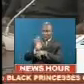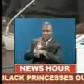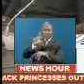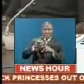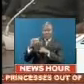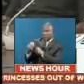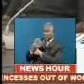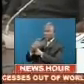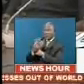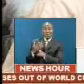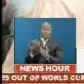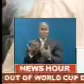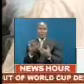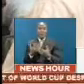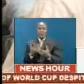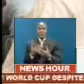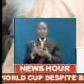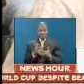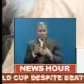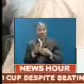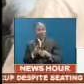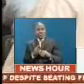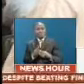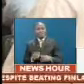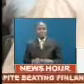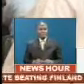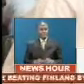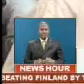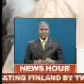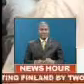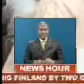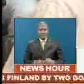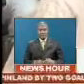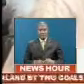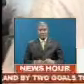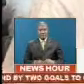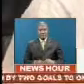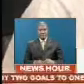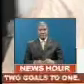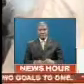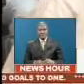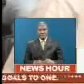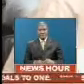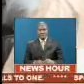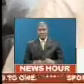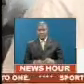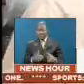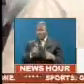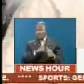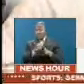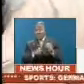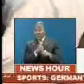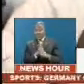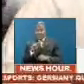successful in business. I am also a global ambassador for the Global Entrepreneurship Week, which tries every year in November